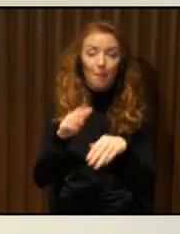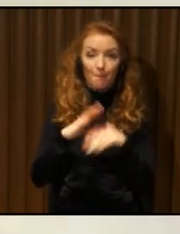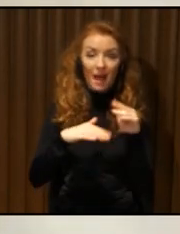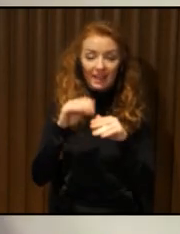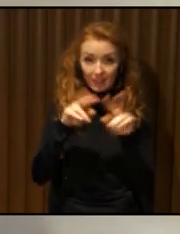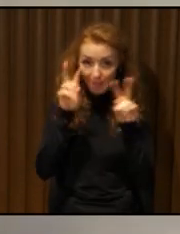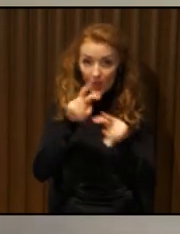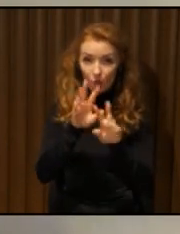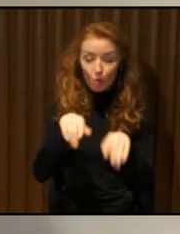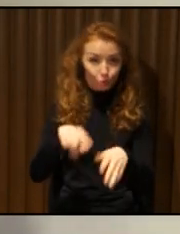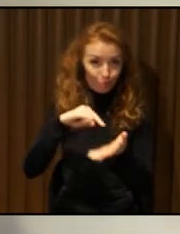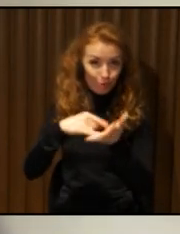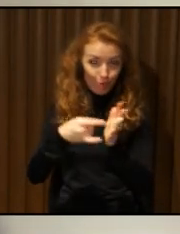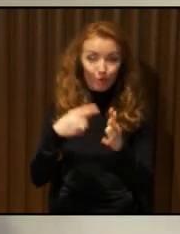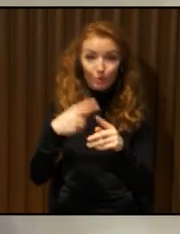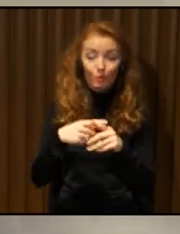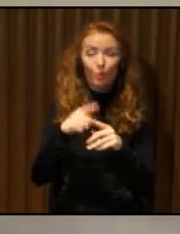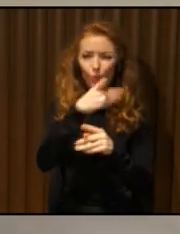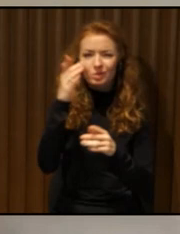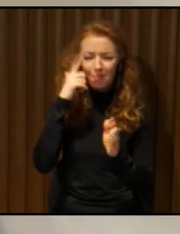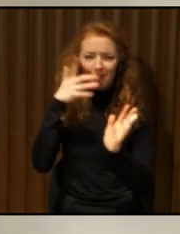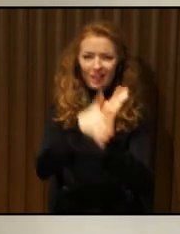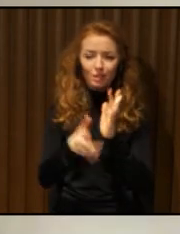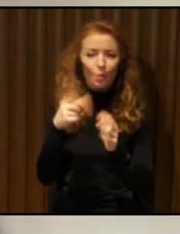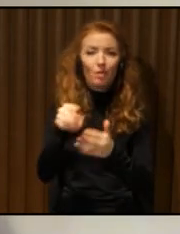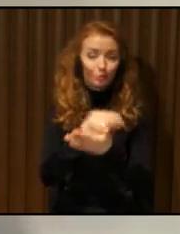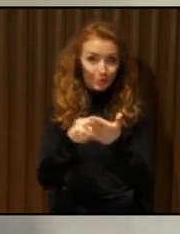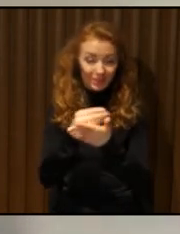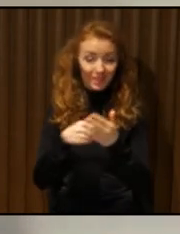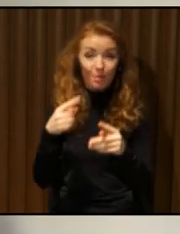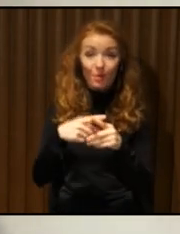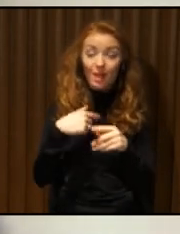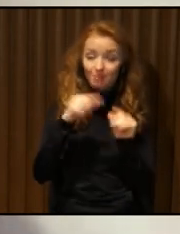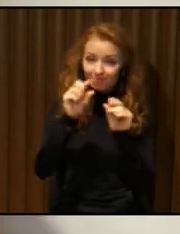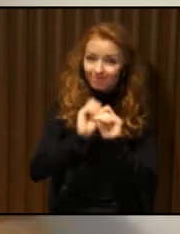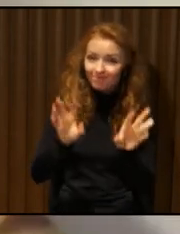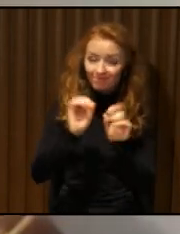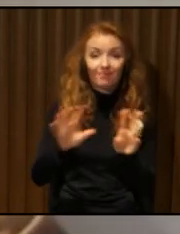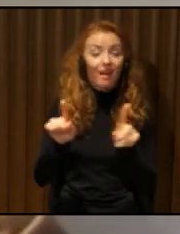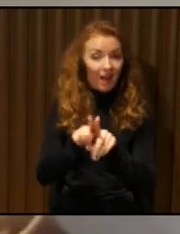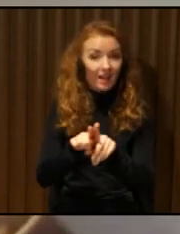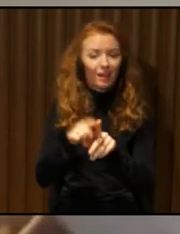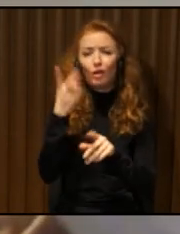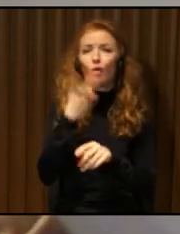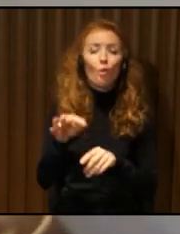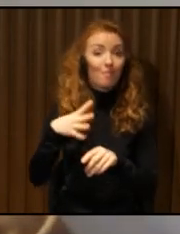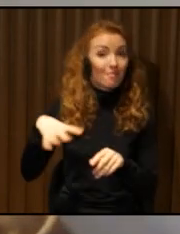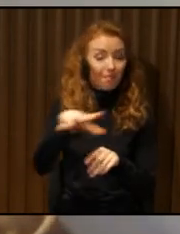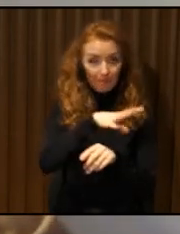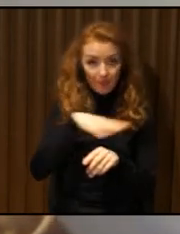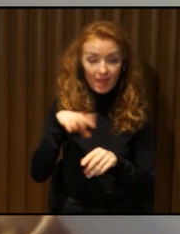will see what it means. And then I'll walk you through what we did exactly hand by hand.